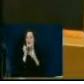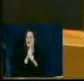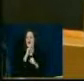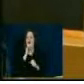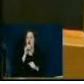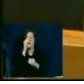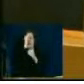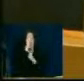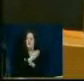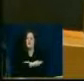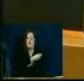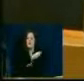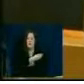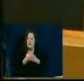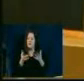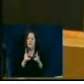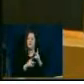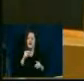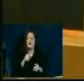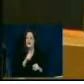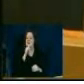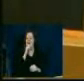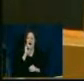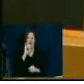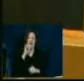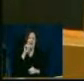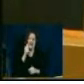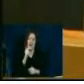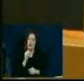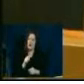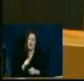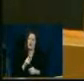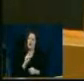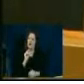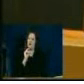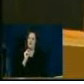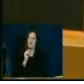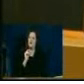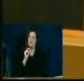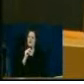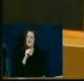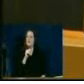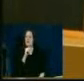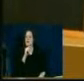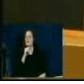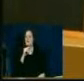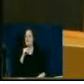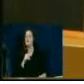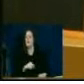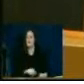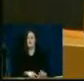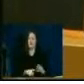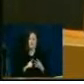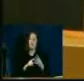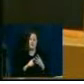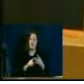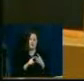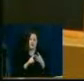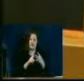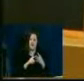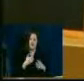gets out there to the people. This isn't an illegal contract. The second thing that I have for